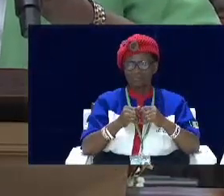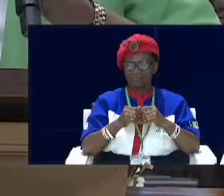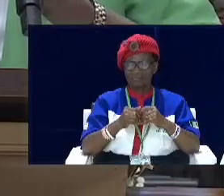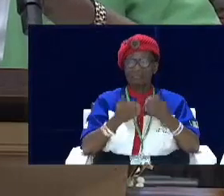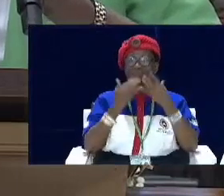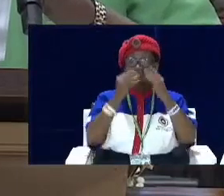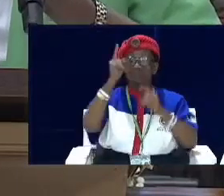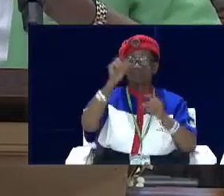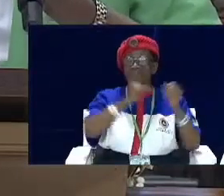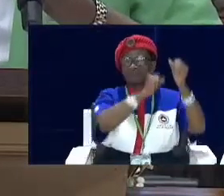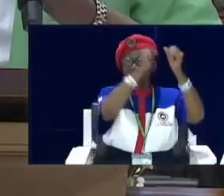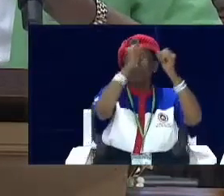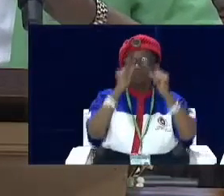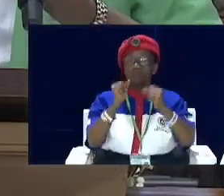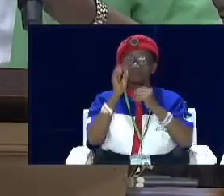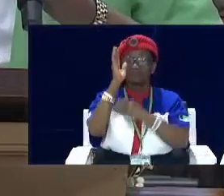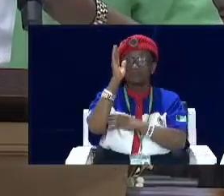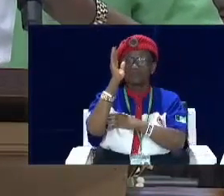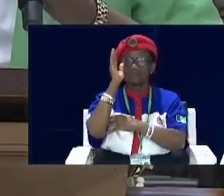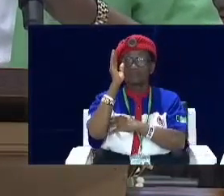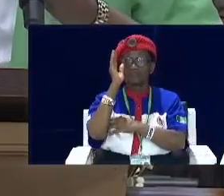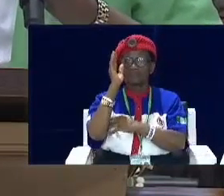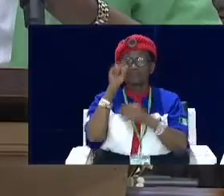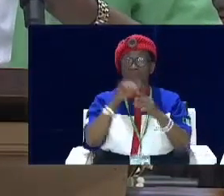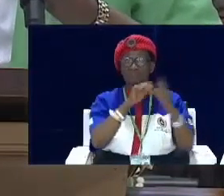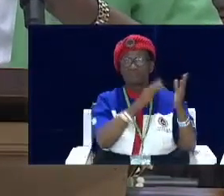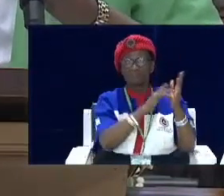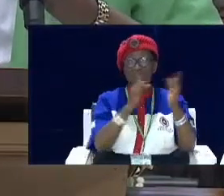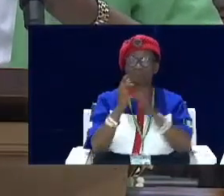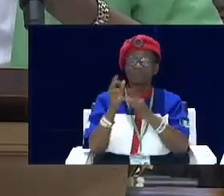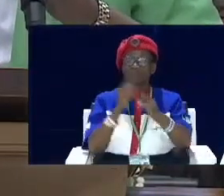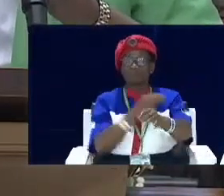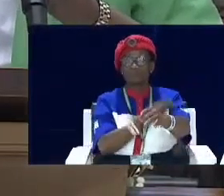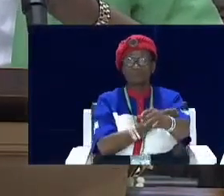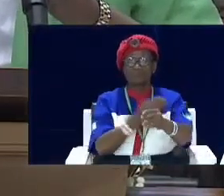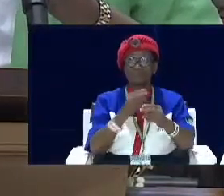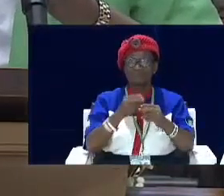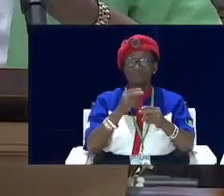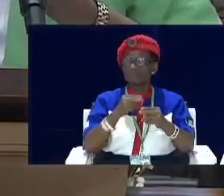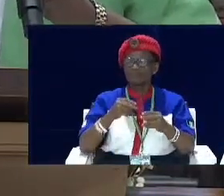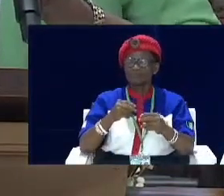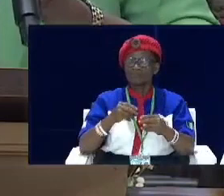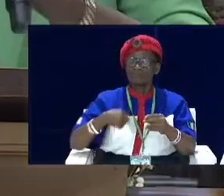Thank you, Almighty God. In Jesus' mighty name, we have